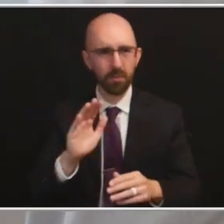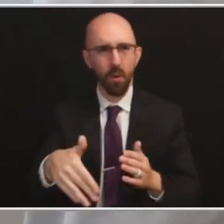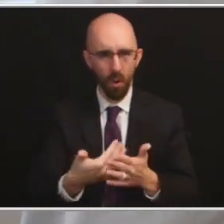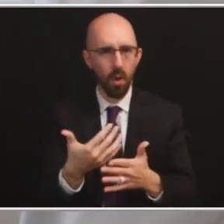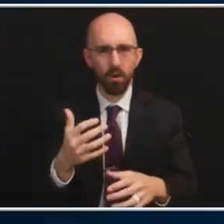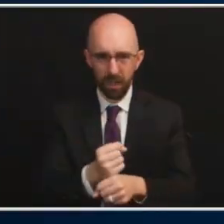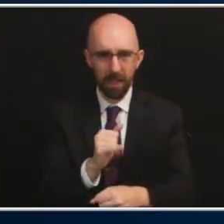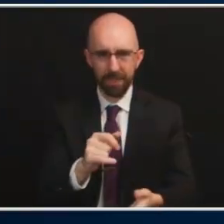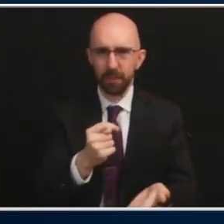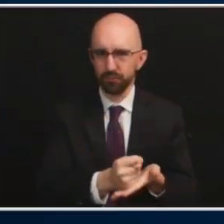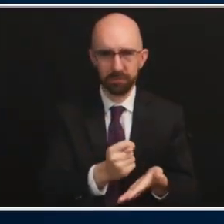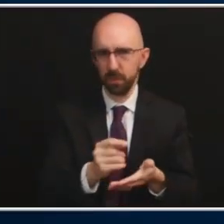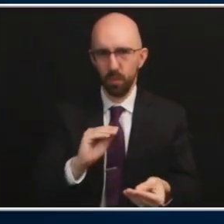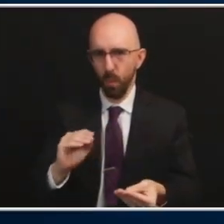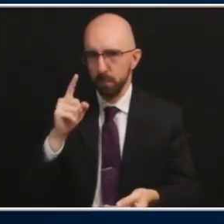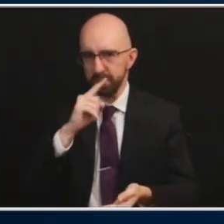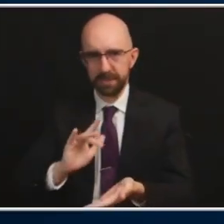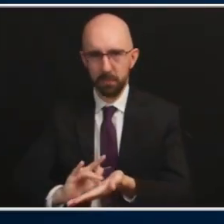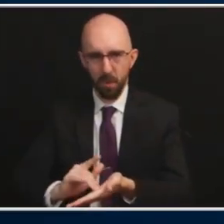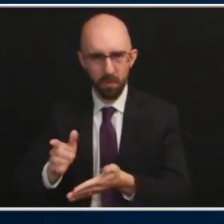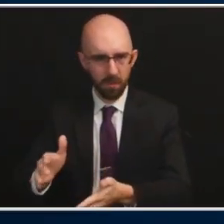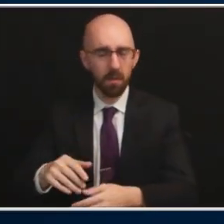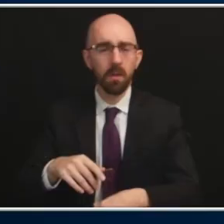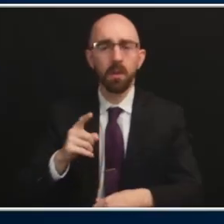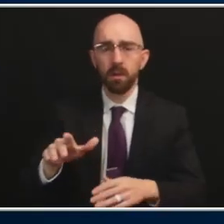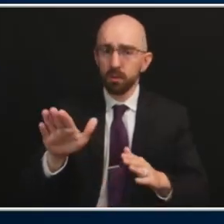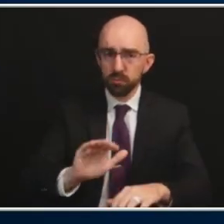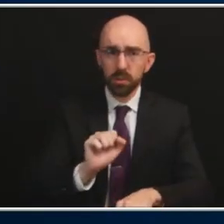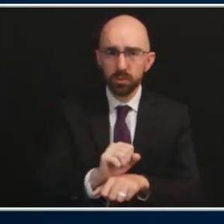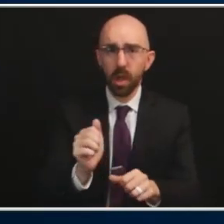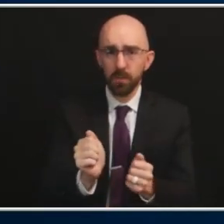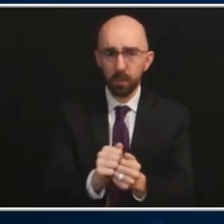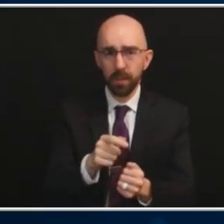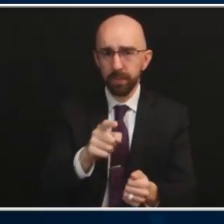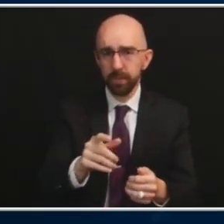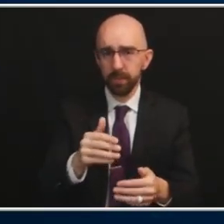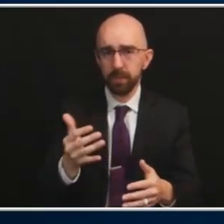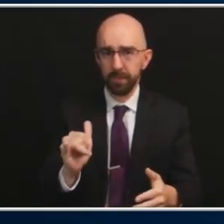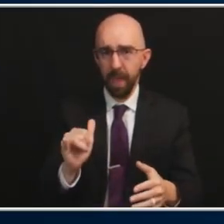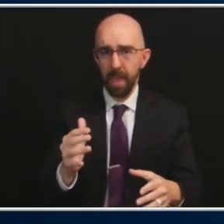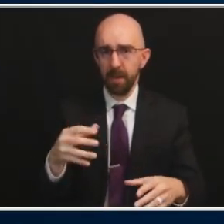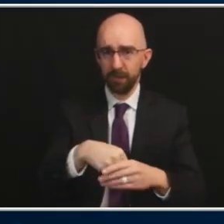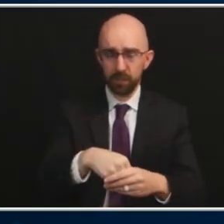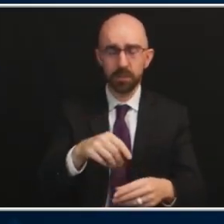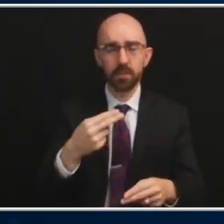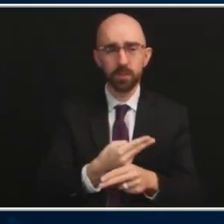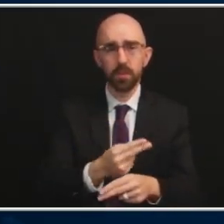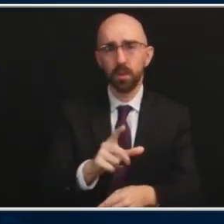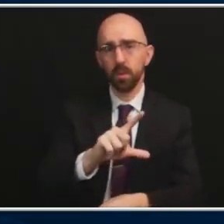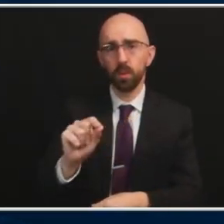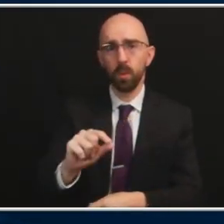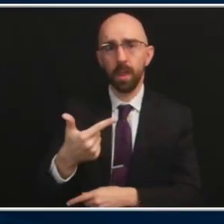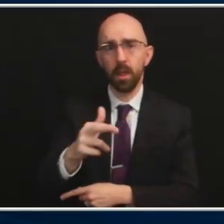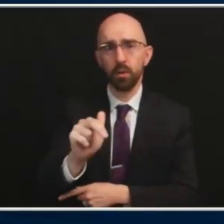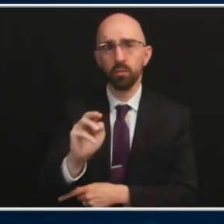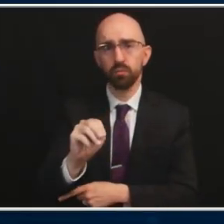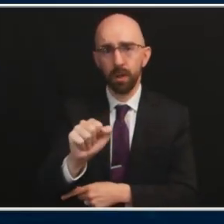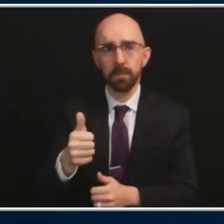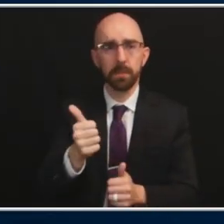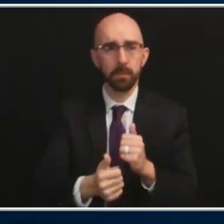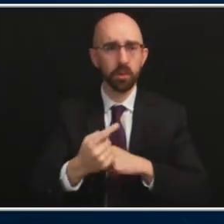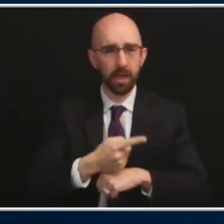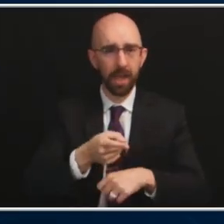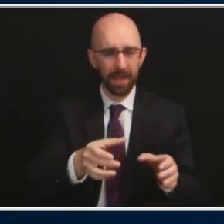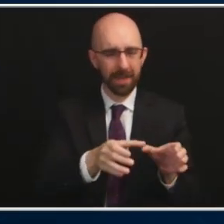They did a great job with the intervention. They took 20 grams per day, which was divided into